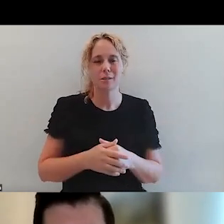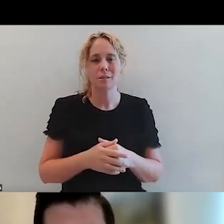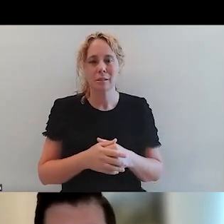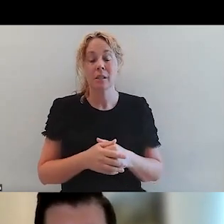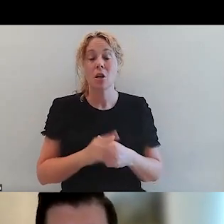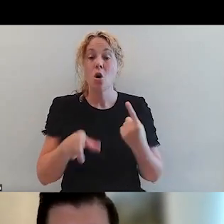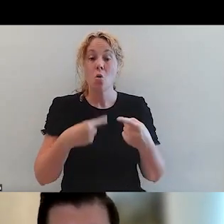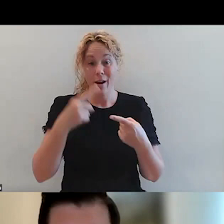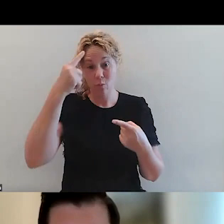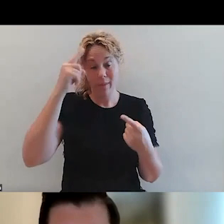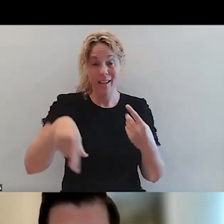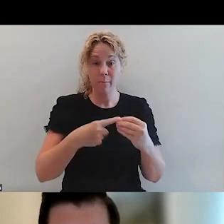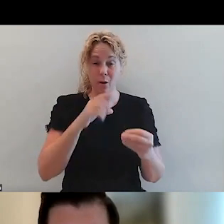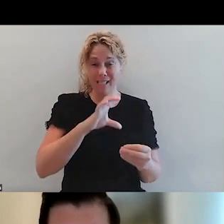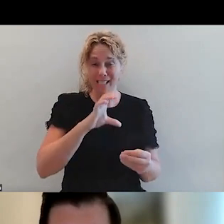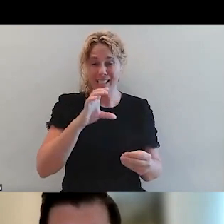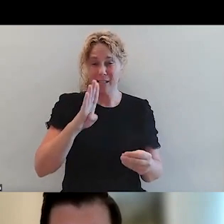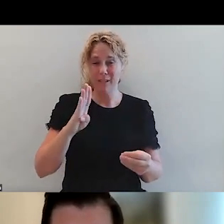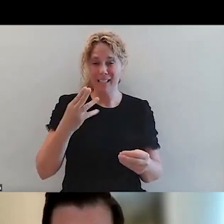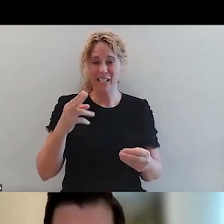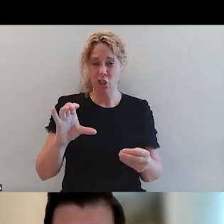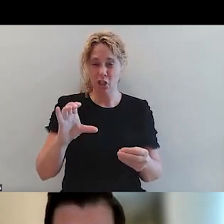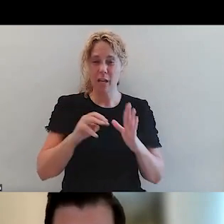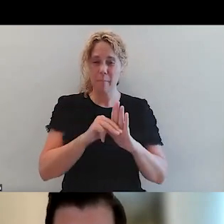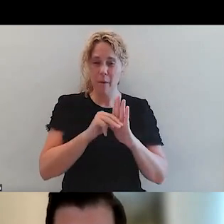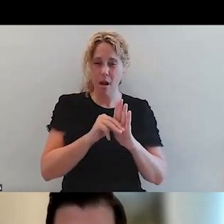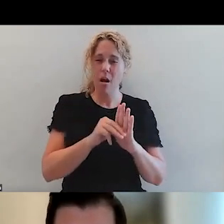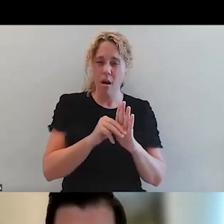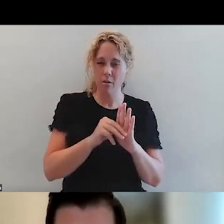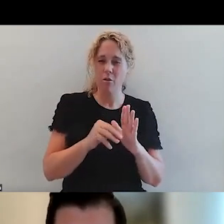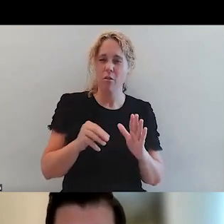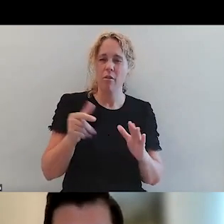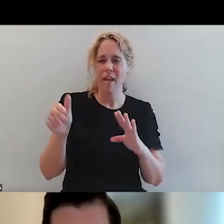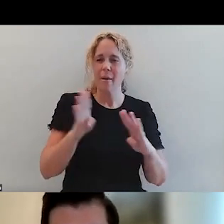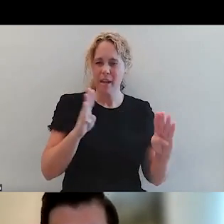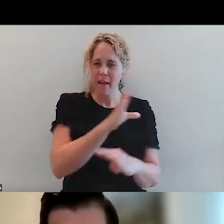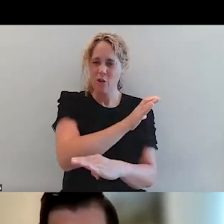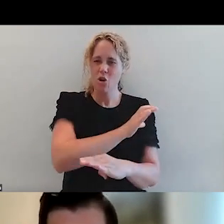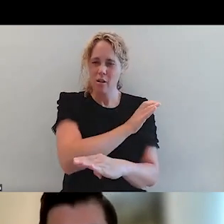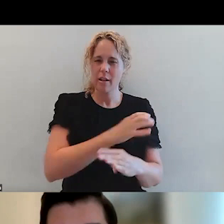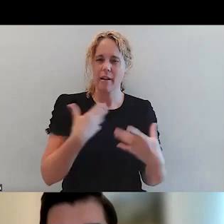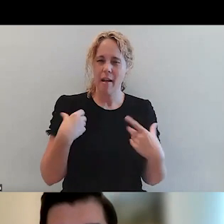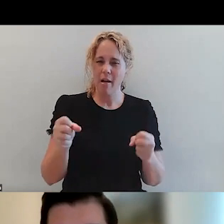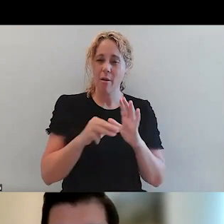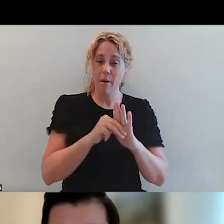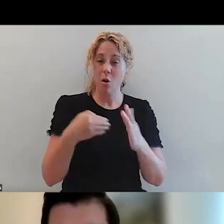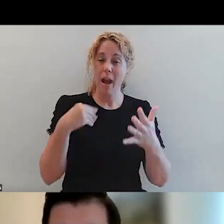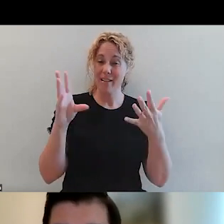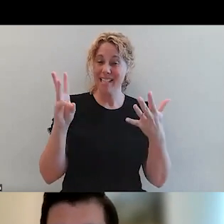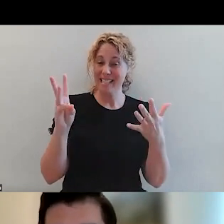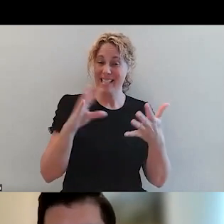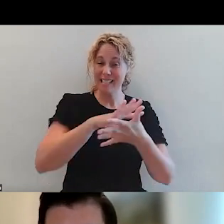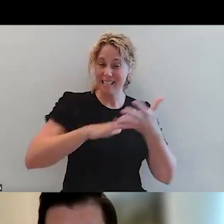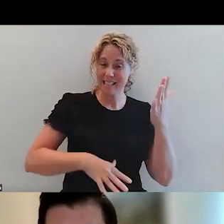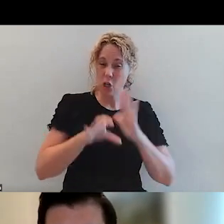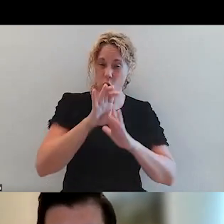When we think about the CCBHC model, again, the Certified Community Behavioral Health Clinic model, there are 6 criteria. Those